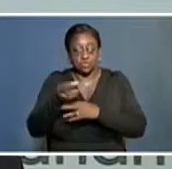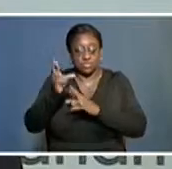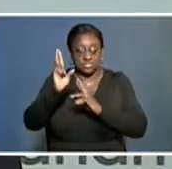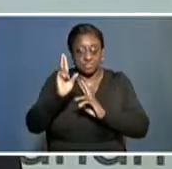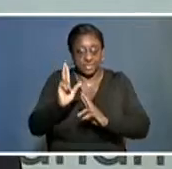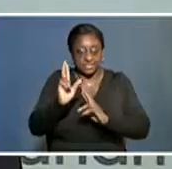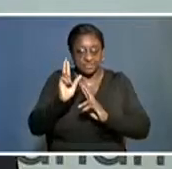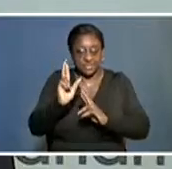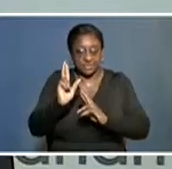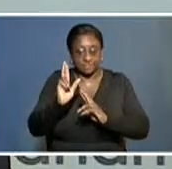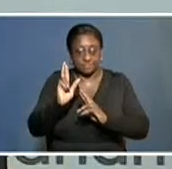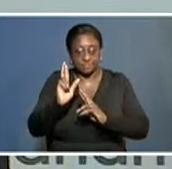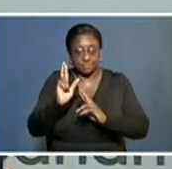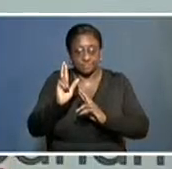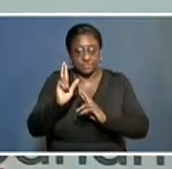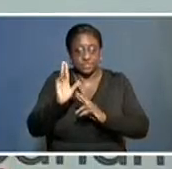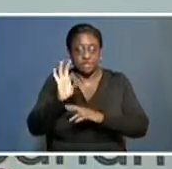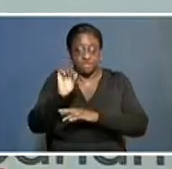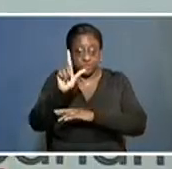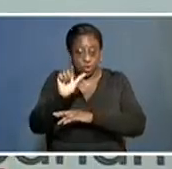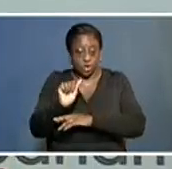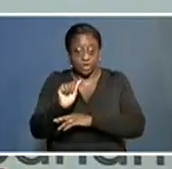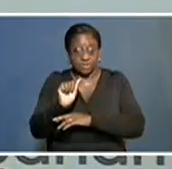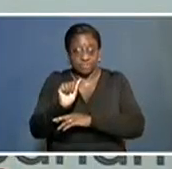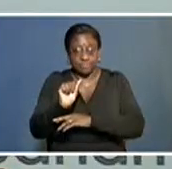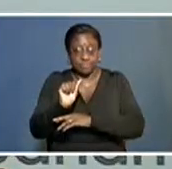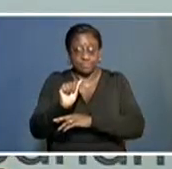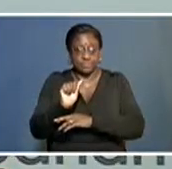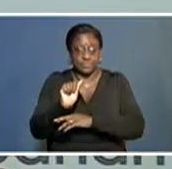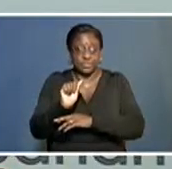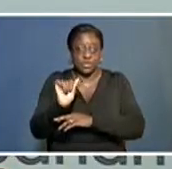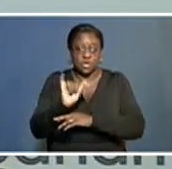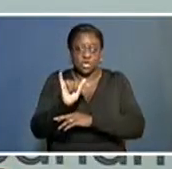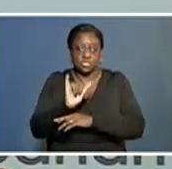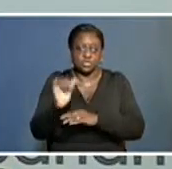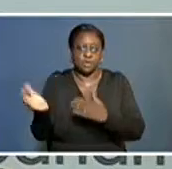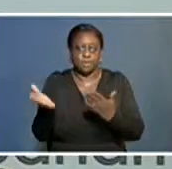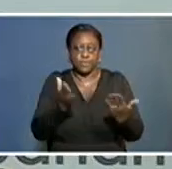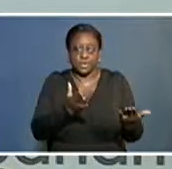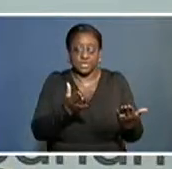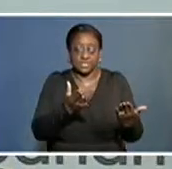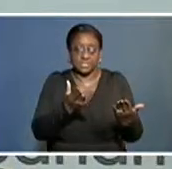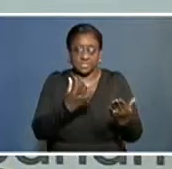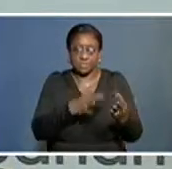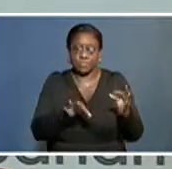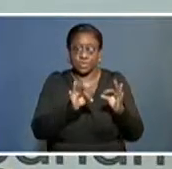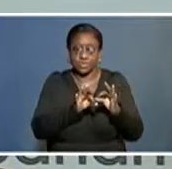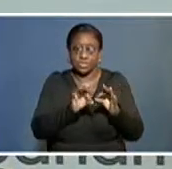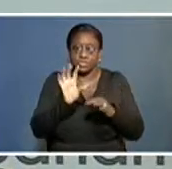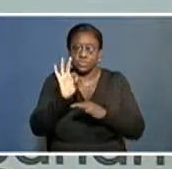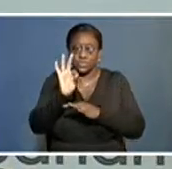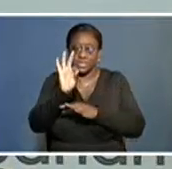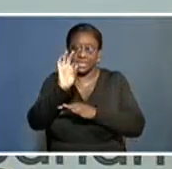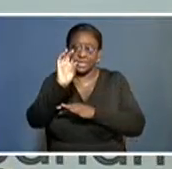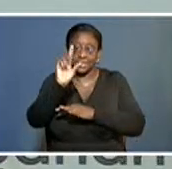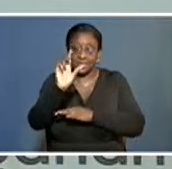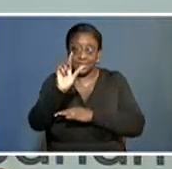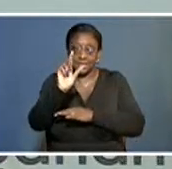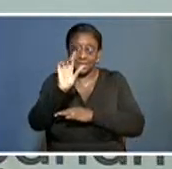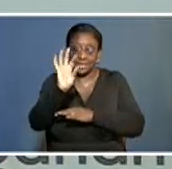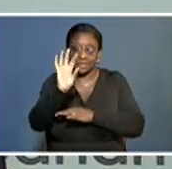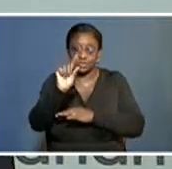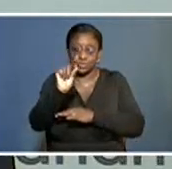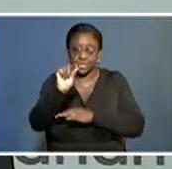Respectively, Florida also brings a significant 29% of visitors